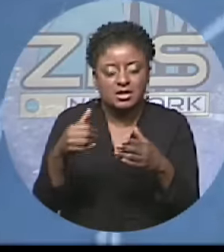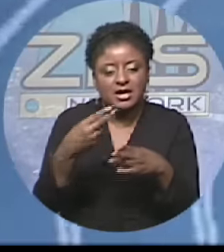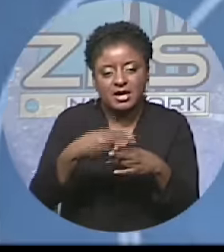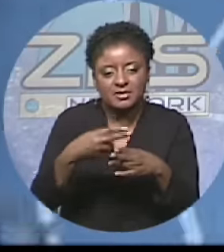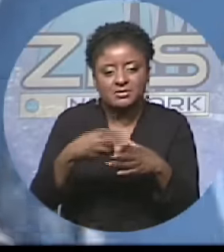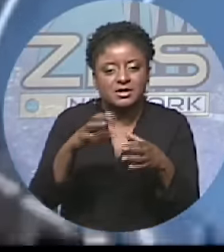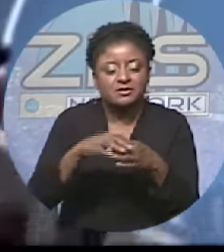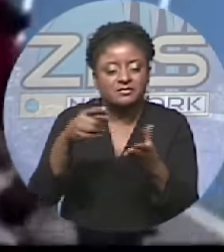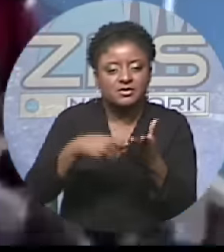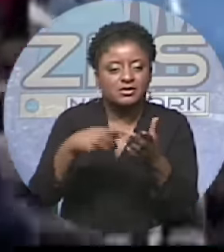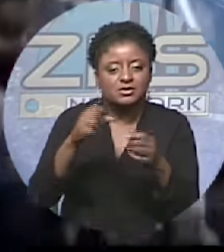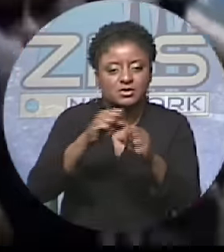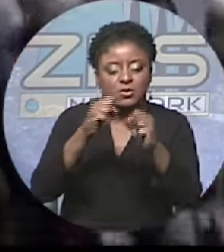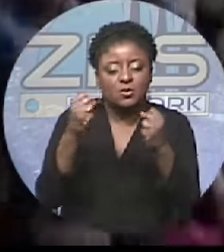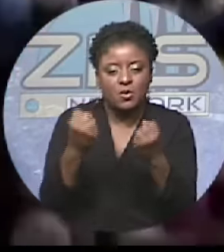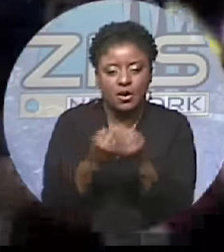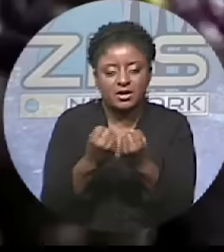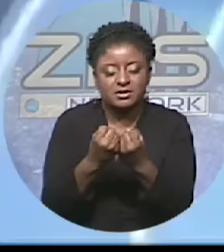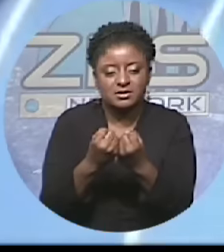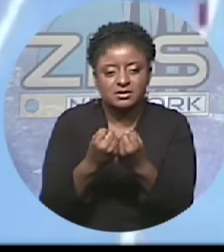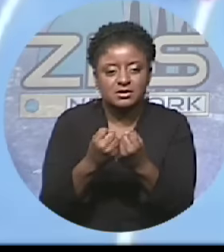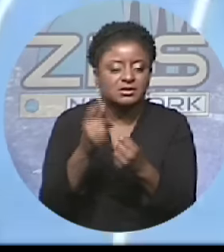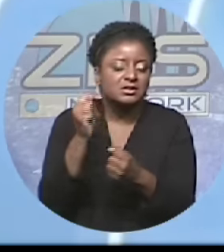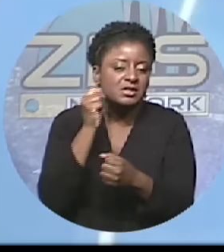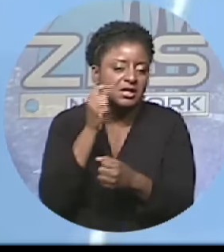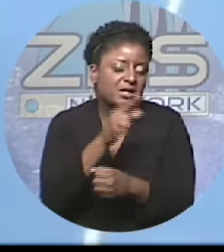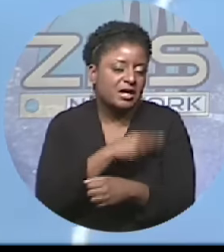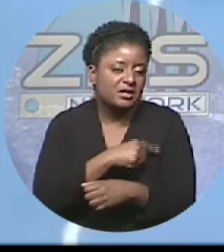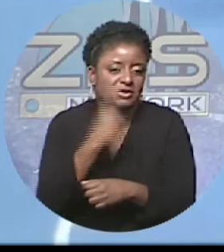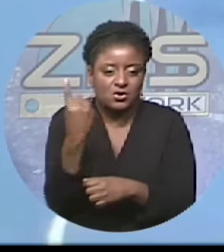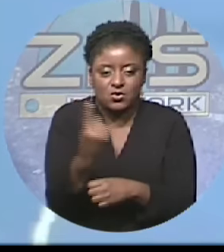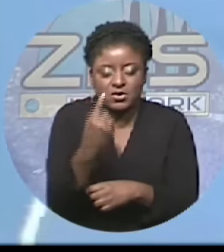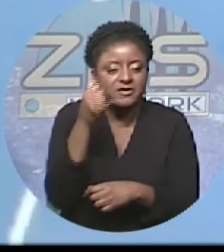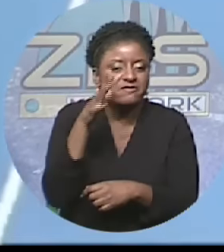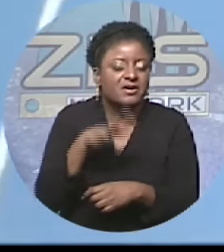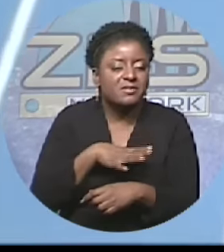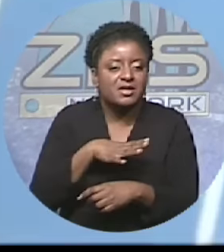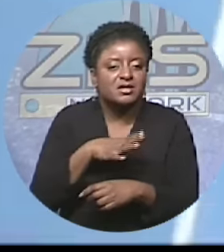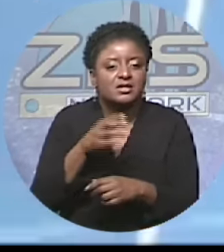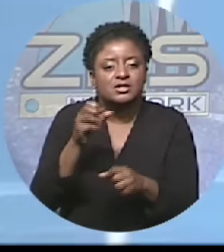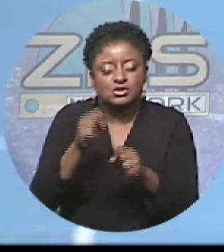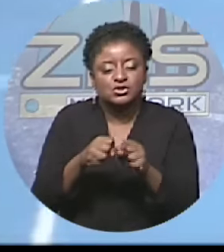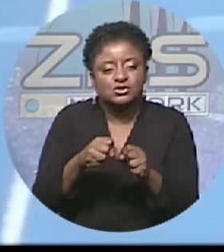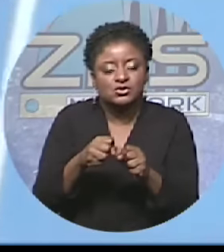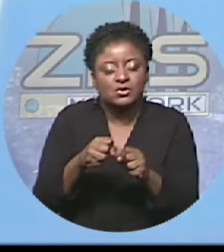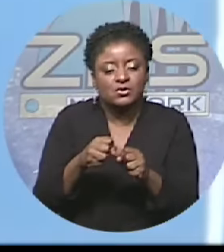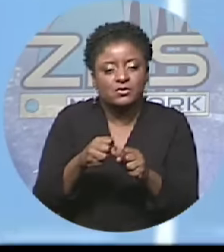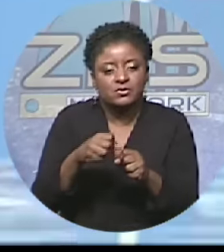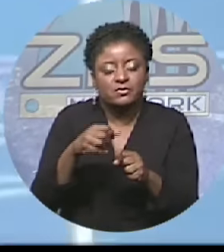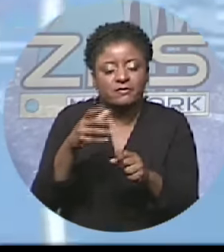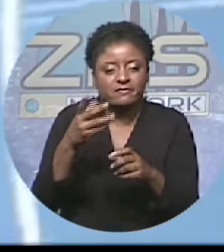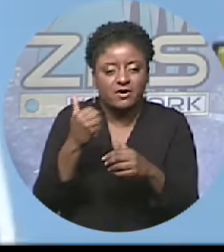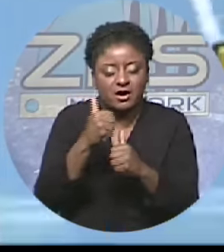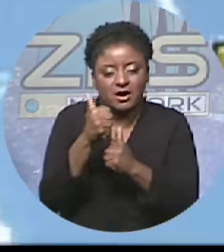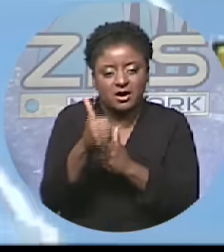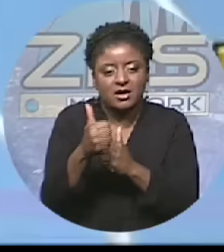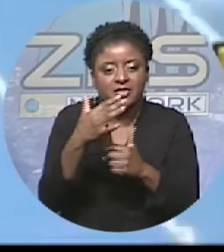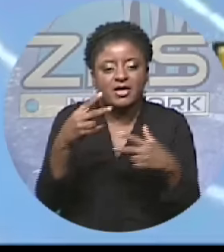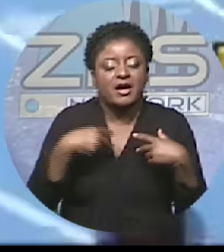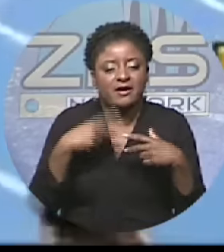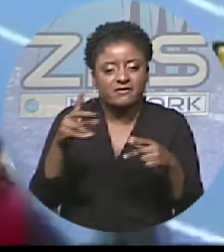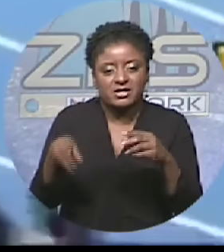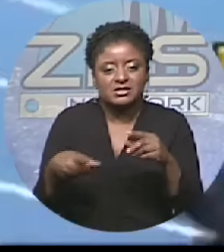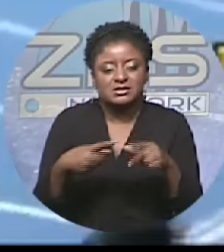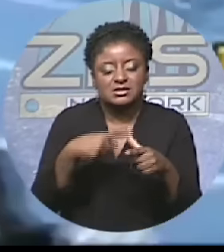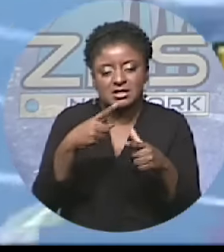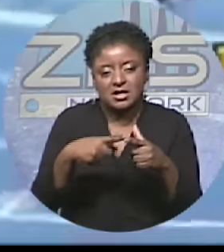is the sole female to be named to the team so far. The executives of the governing body, including the coaches and managers, have until Monday to add